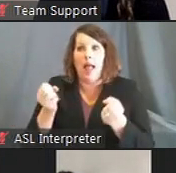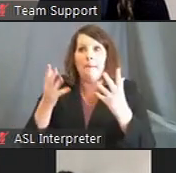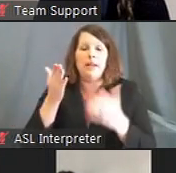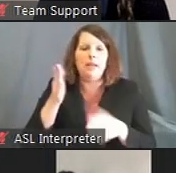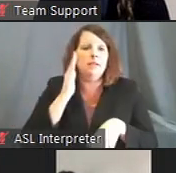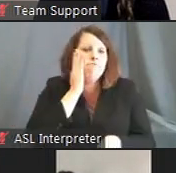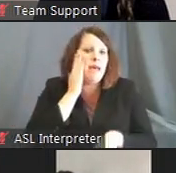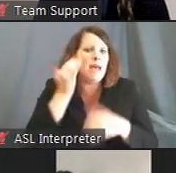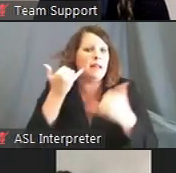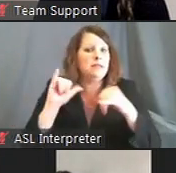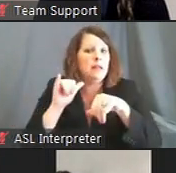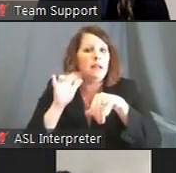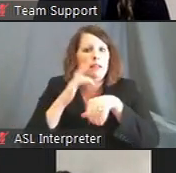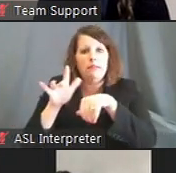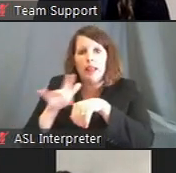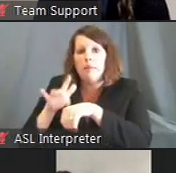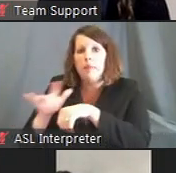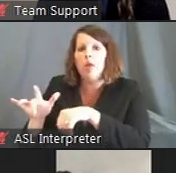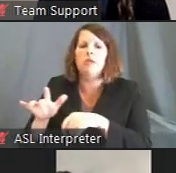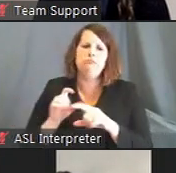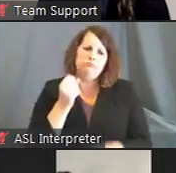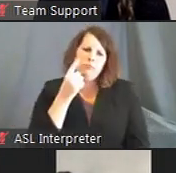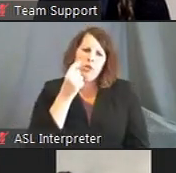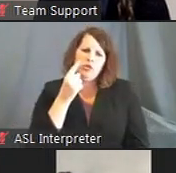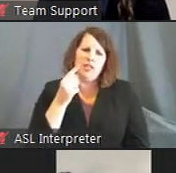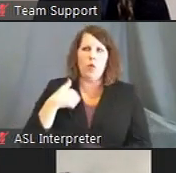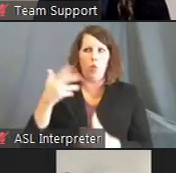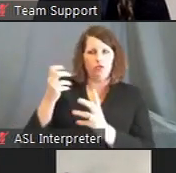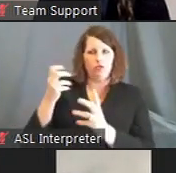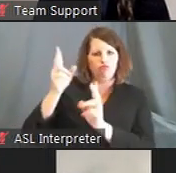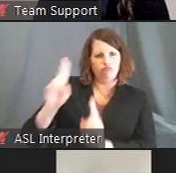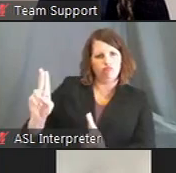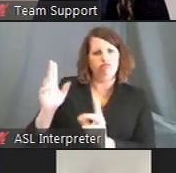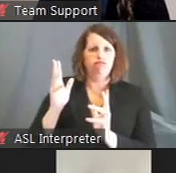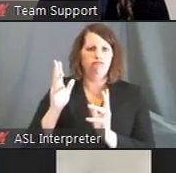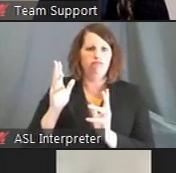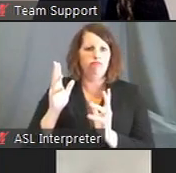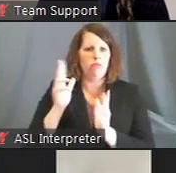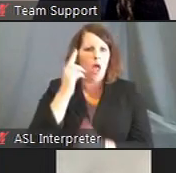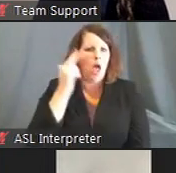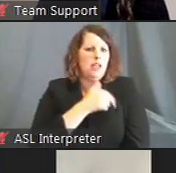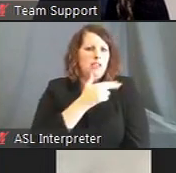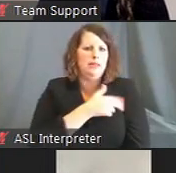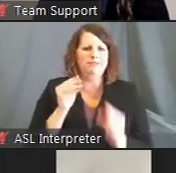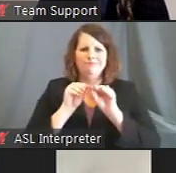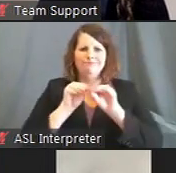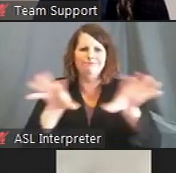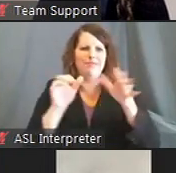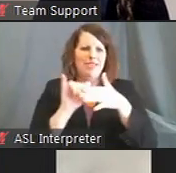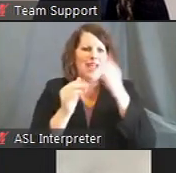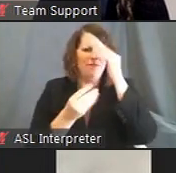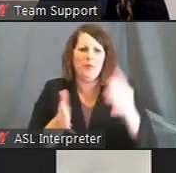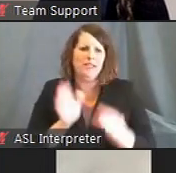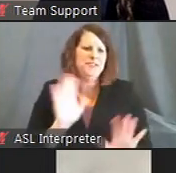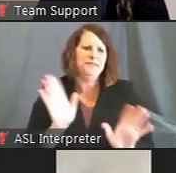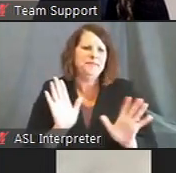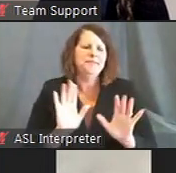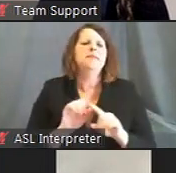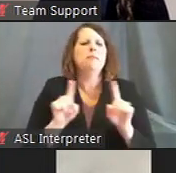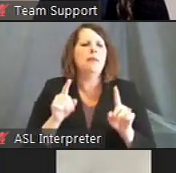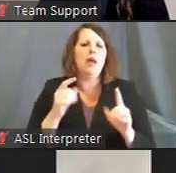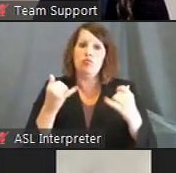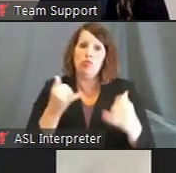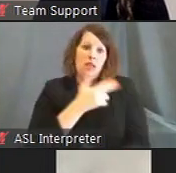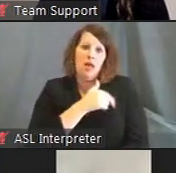information out. You'd have to reach out to individual hospitals to ask about that. But I can tell you that we're not at capacity. Some hospitals